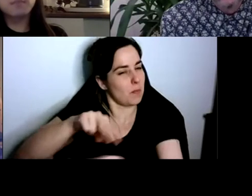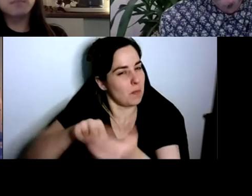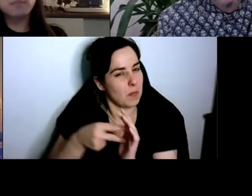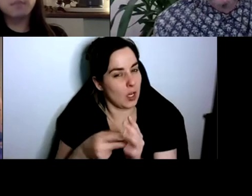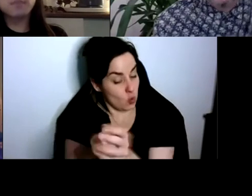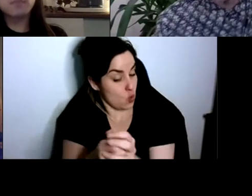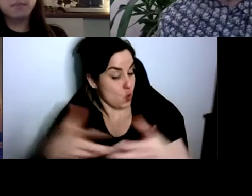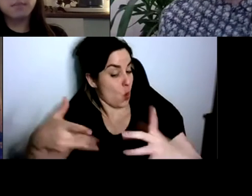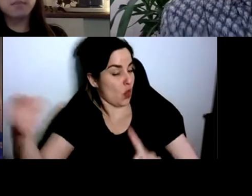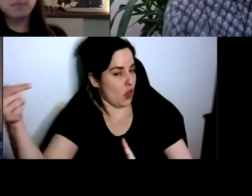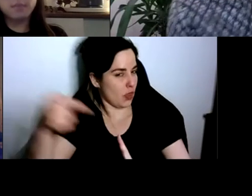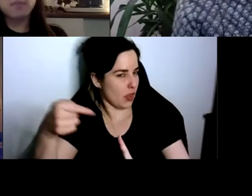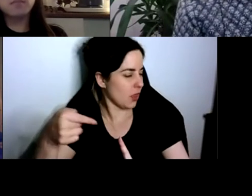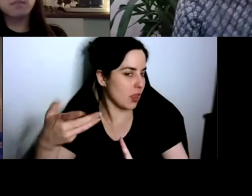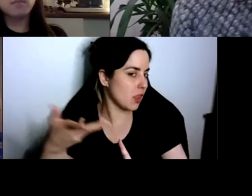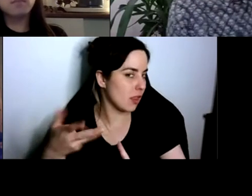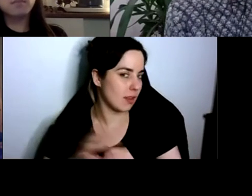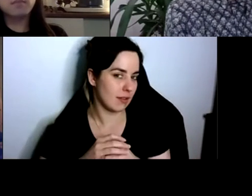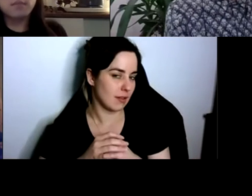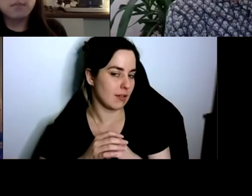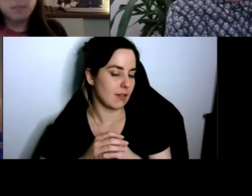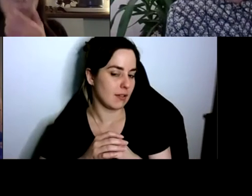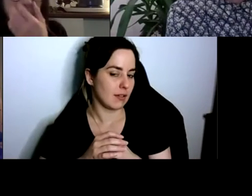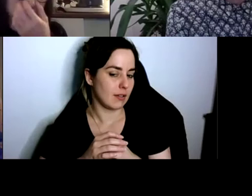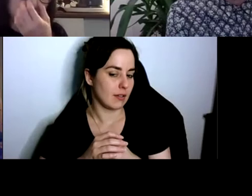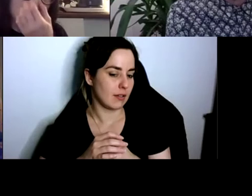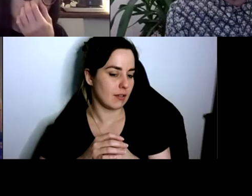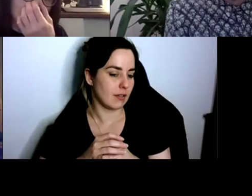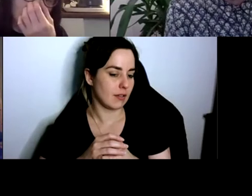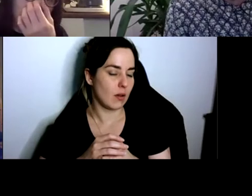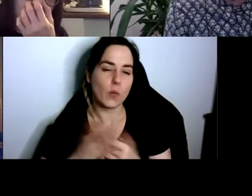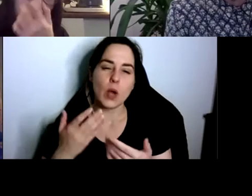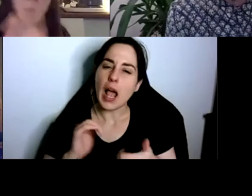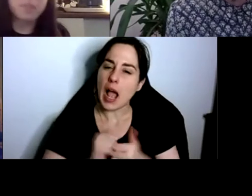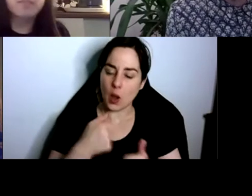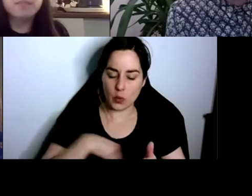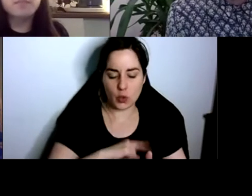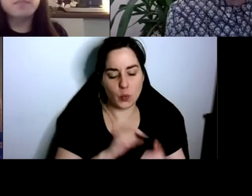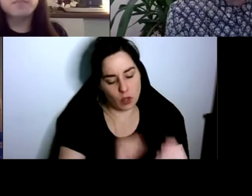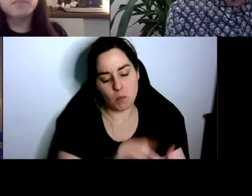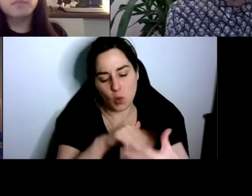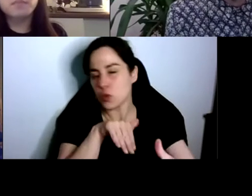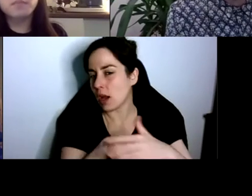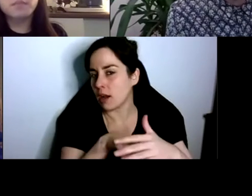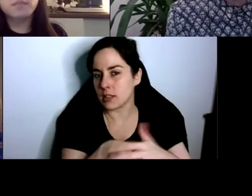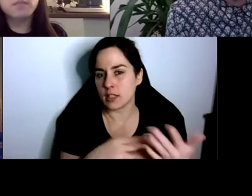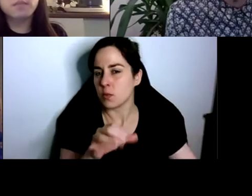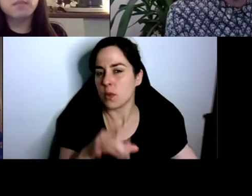what methods we use to make access for our audiences really